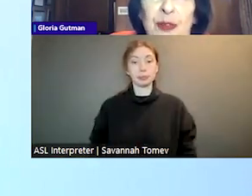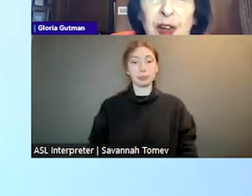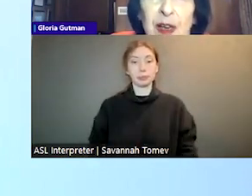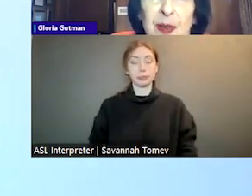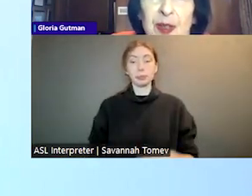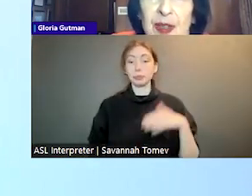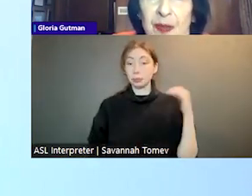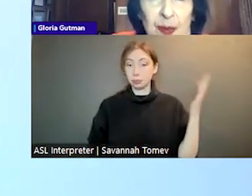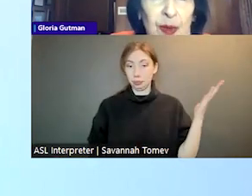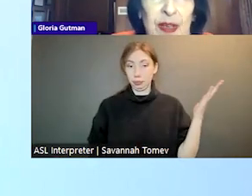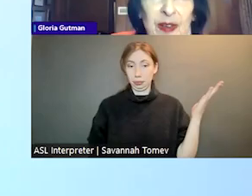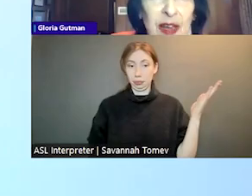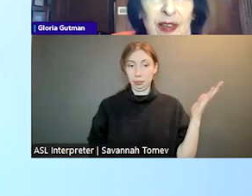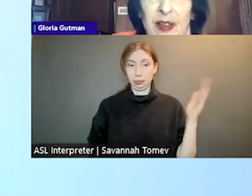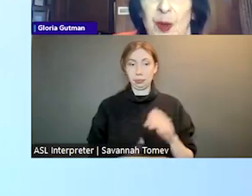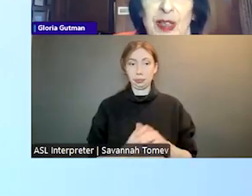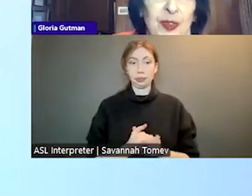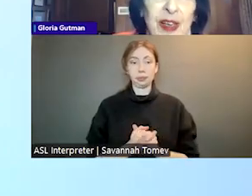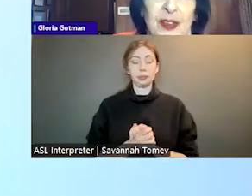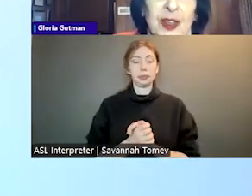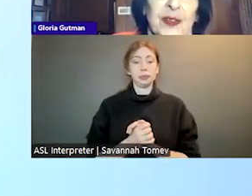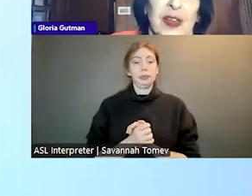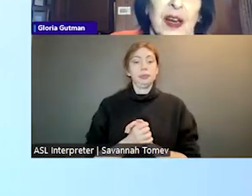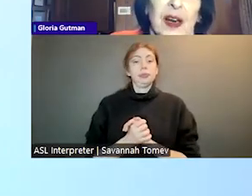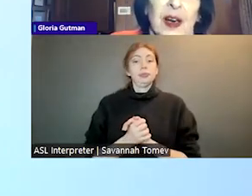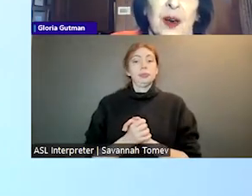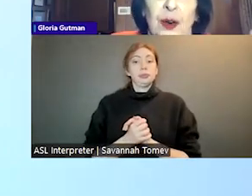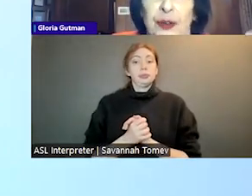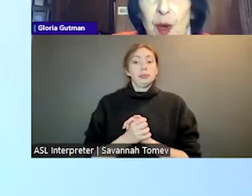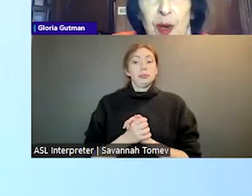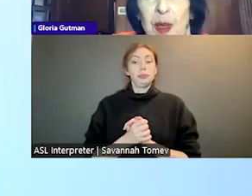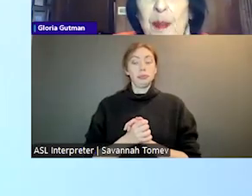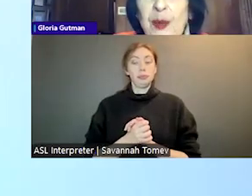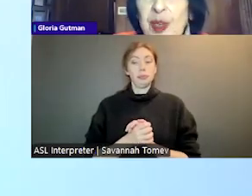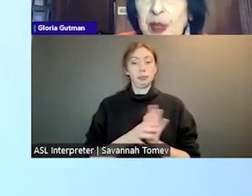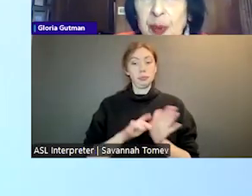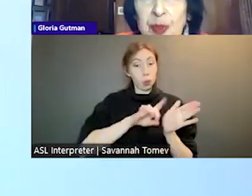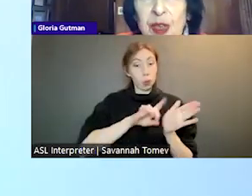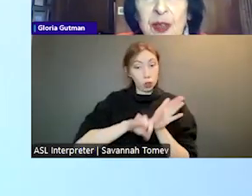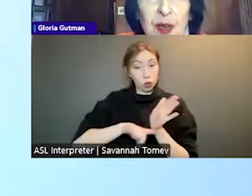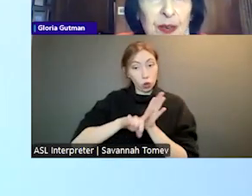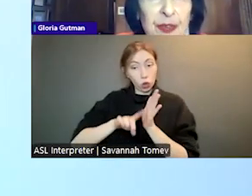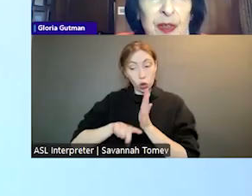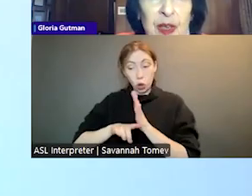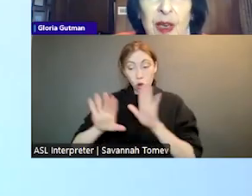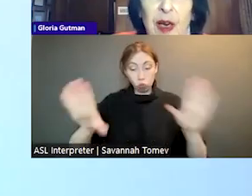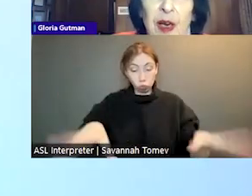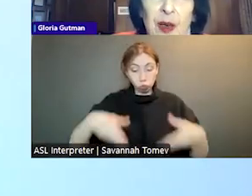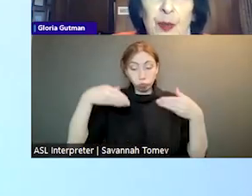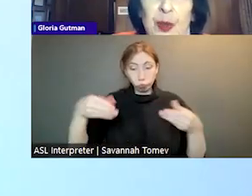What we found was that overall, about 10% of